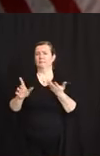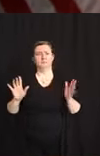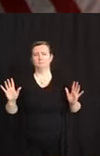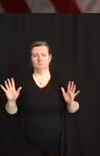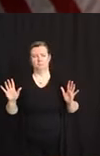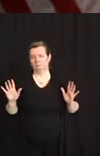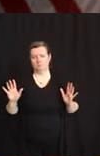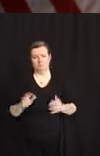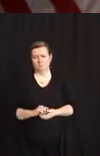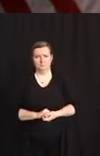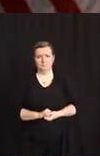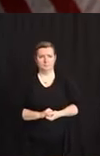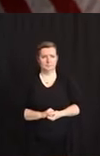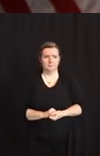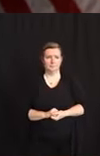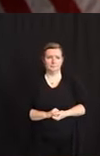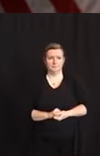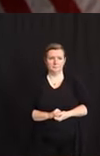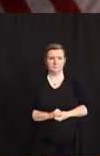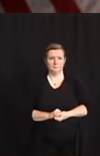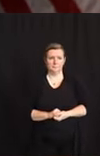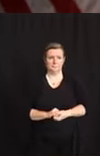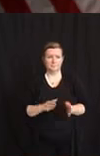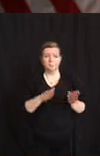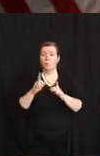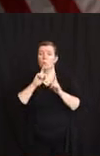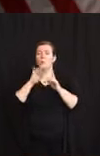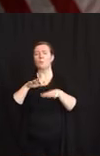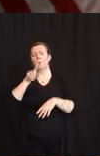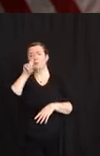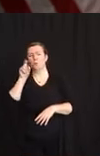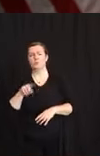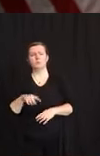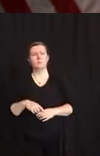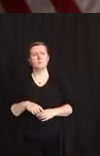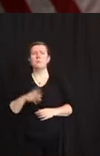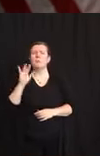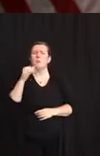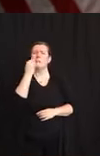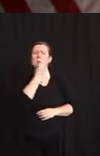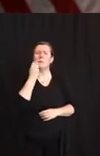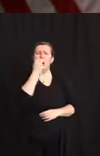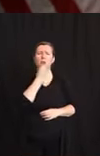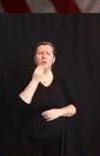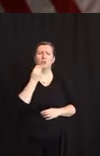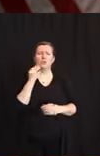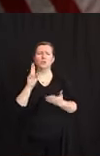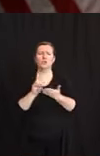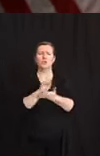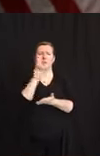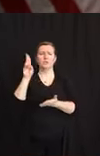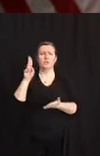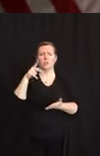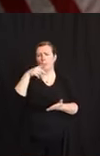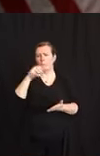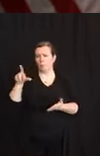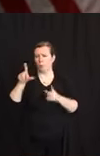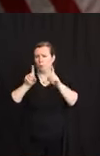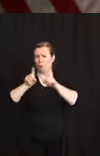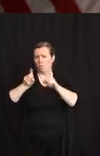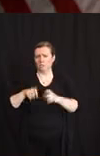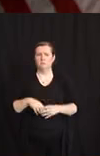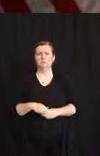Governor. So most of my questions are going to be off the Monmouth University poll that was released this morning. So that poll found both that you had a